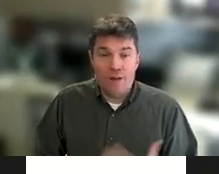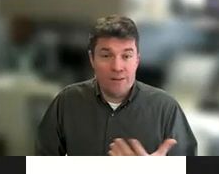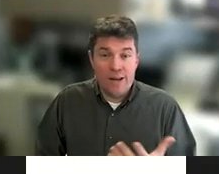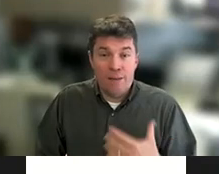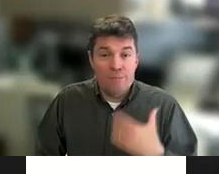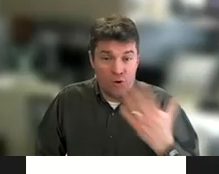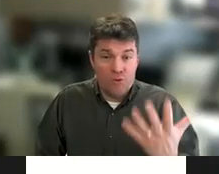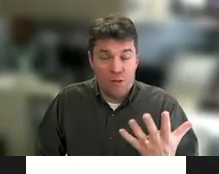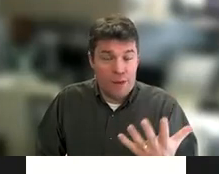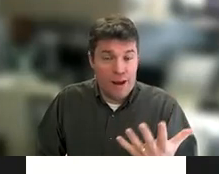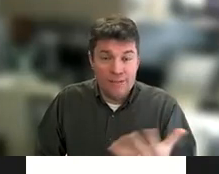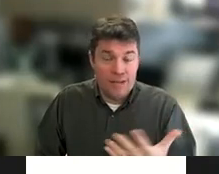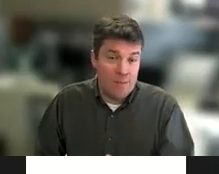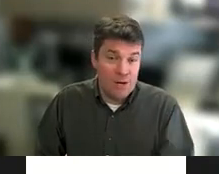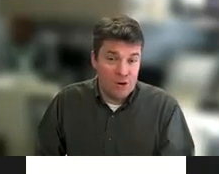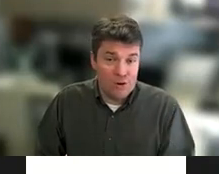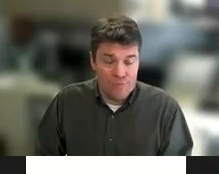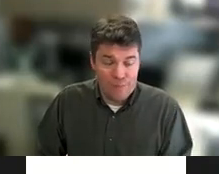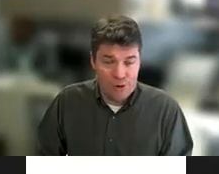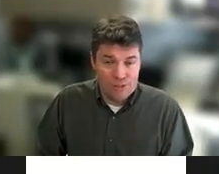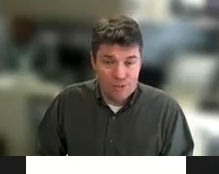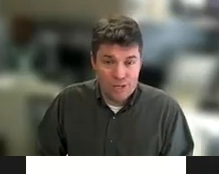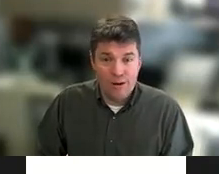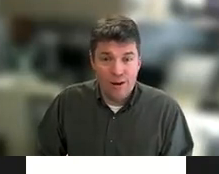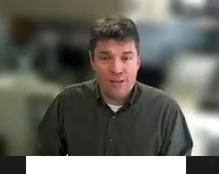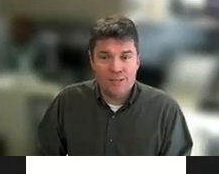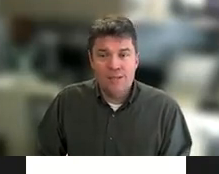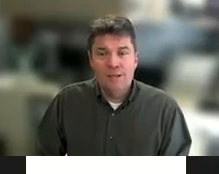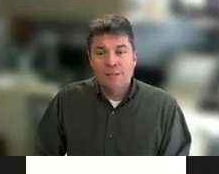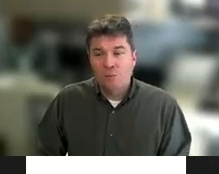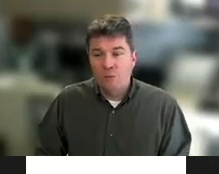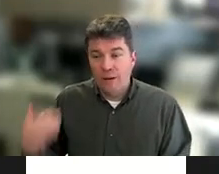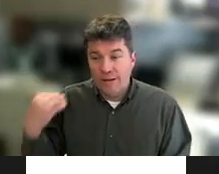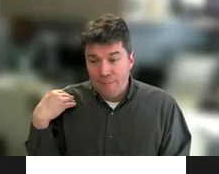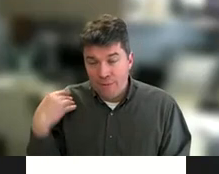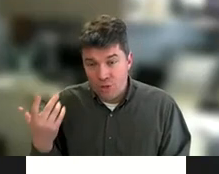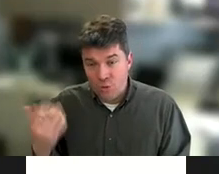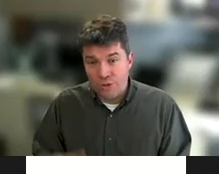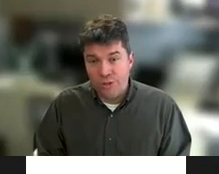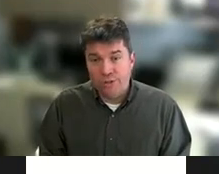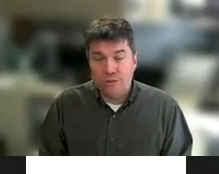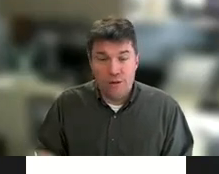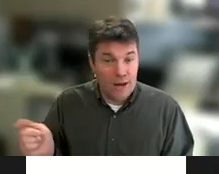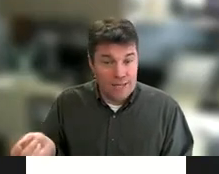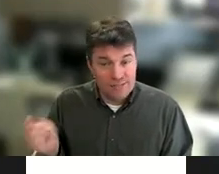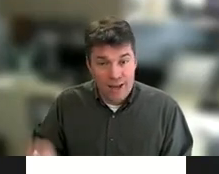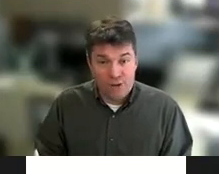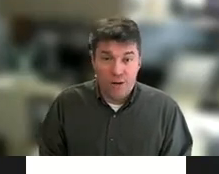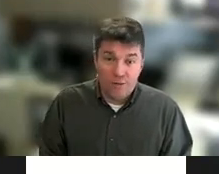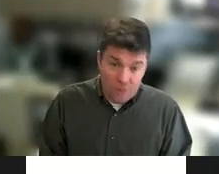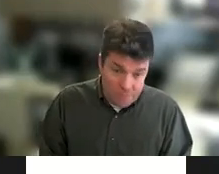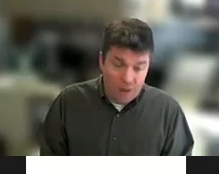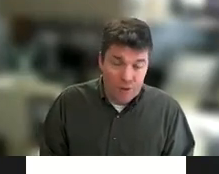Oftentimes, verbal commands cannot be heard by a person with a hearing loss. or maybe a tap on the shoulder, a